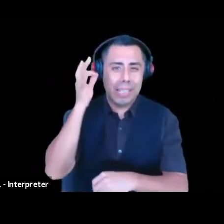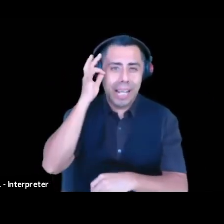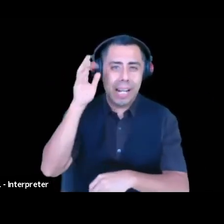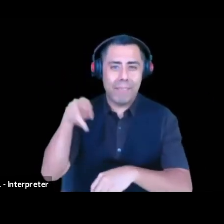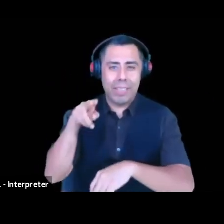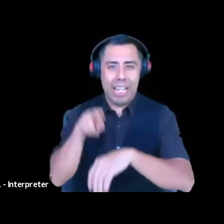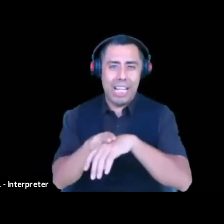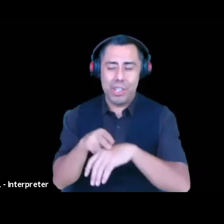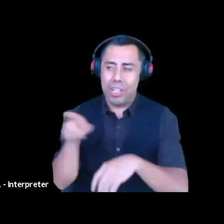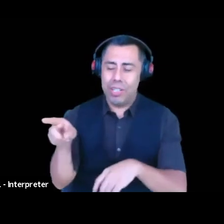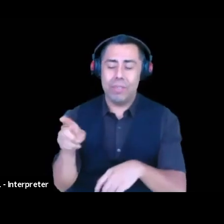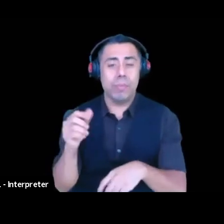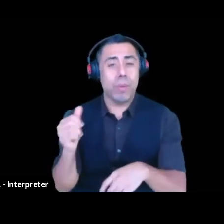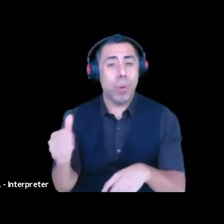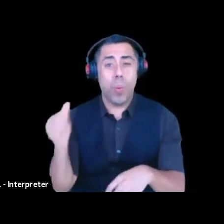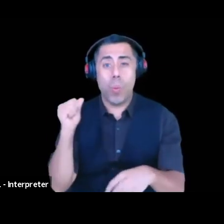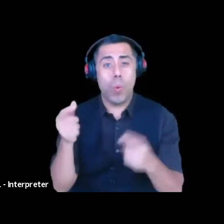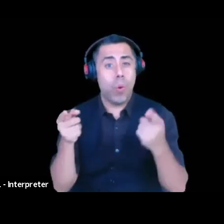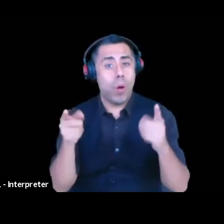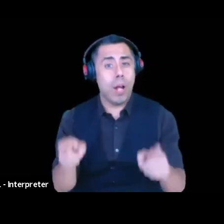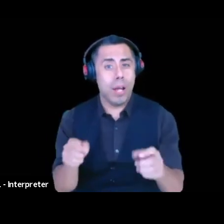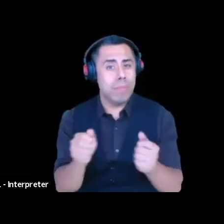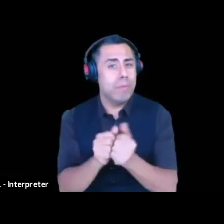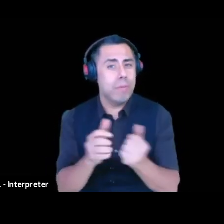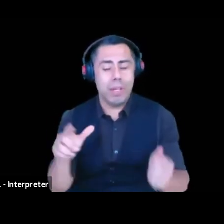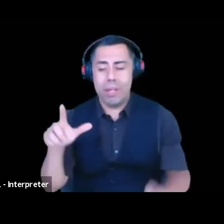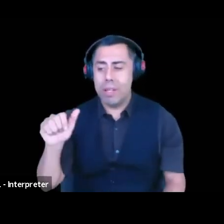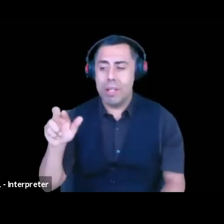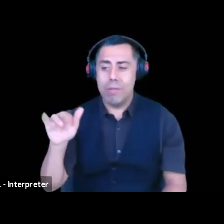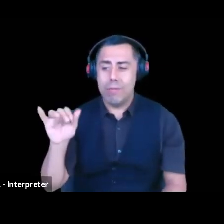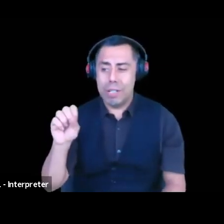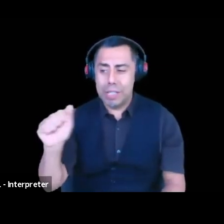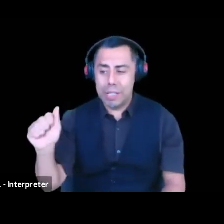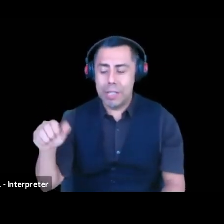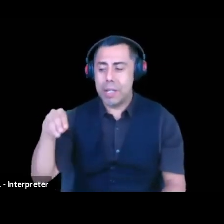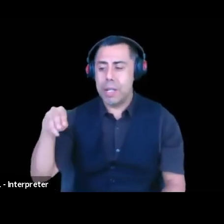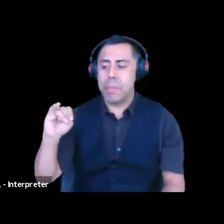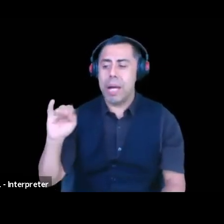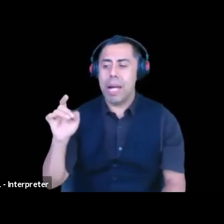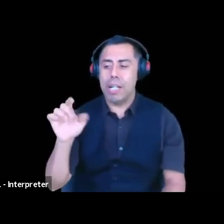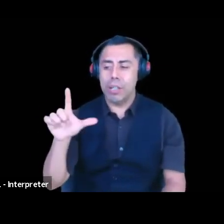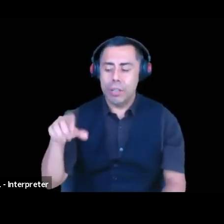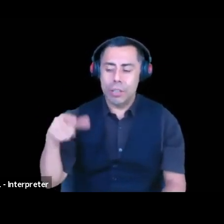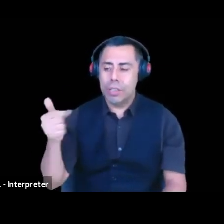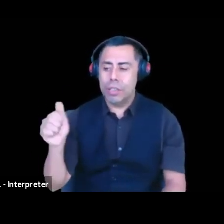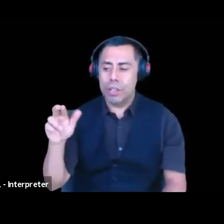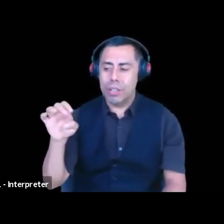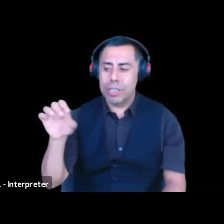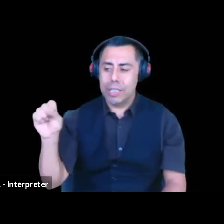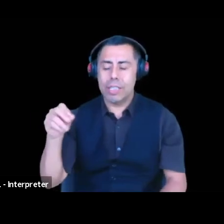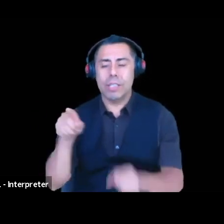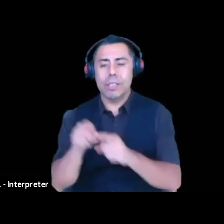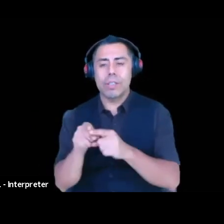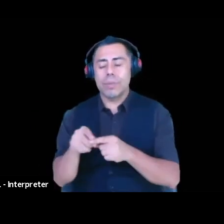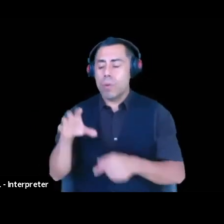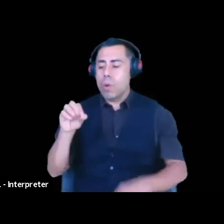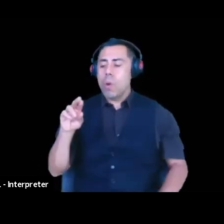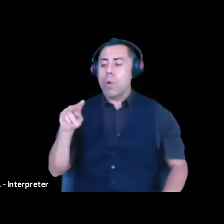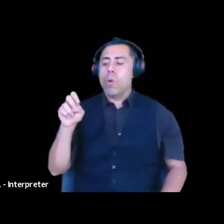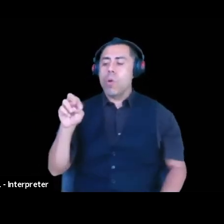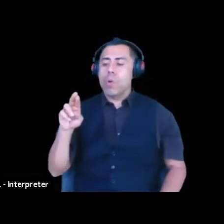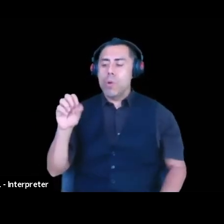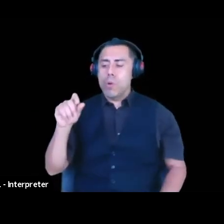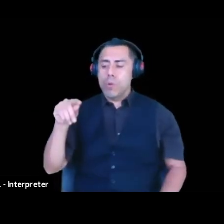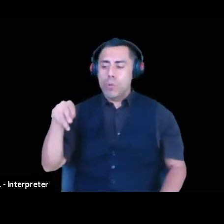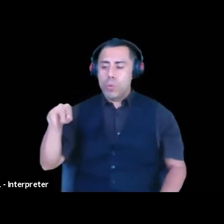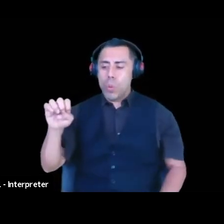if Larissa and Michael Garcés and Cornerstone Theater hadn't come to the valley and